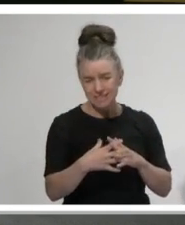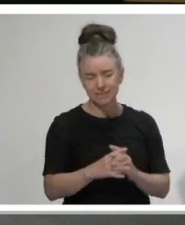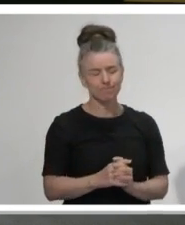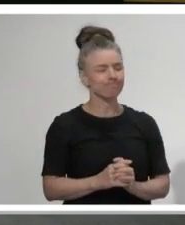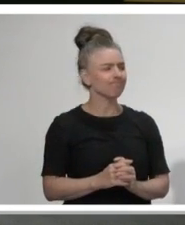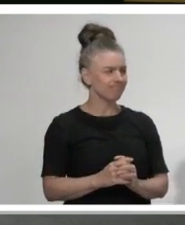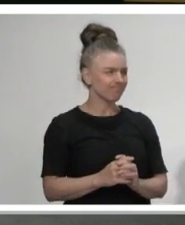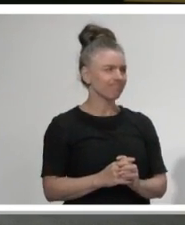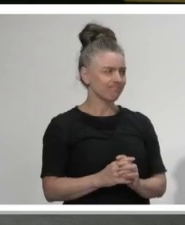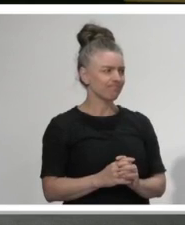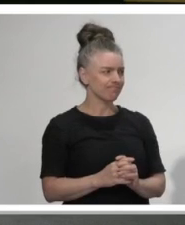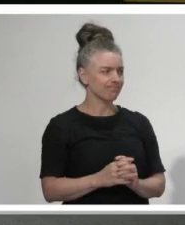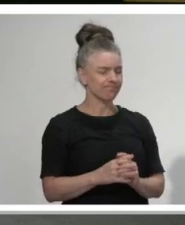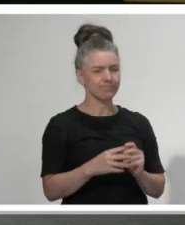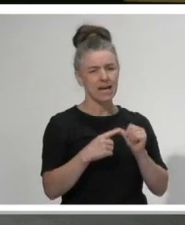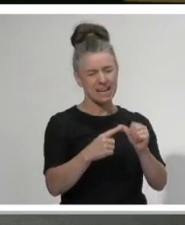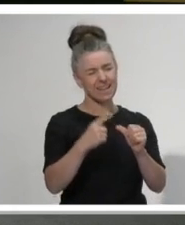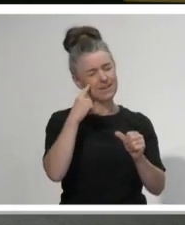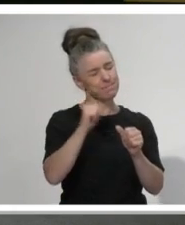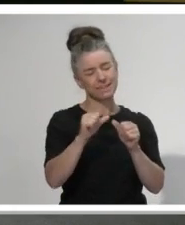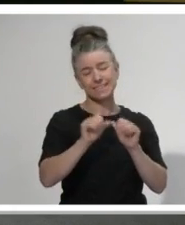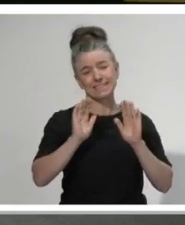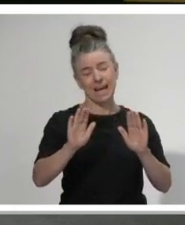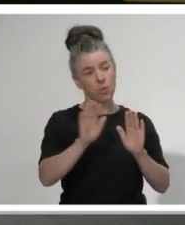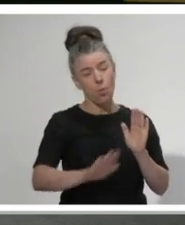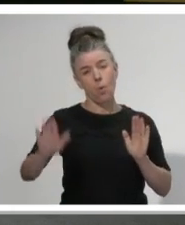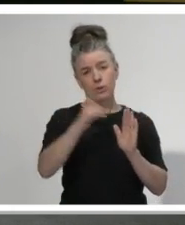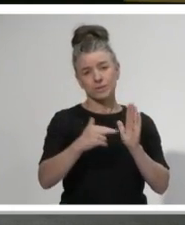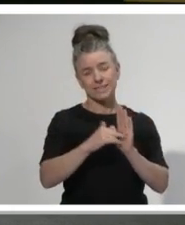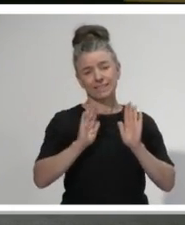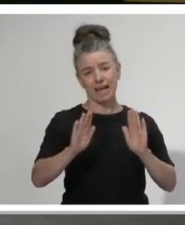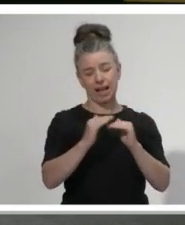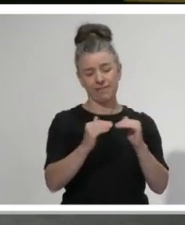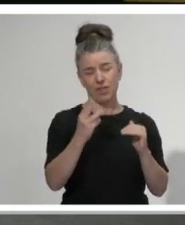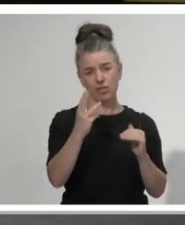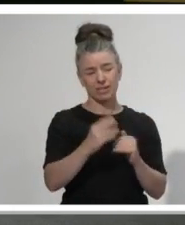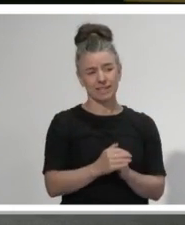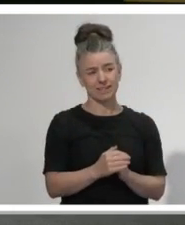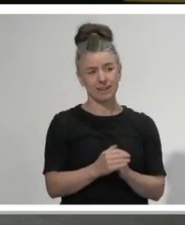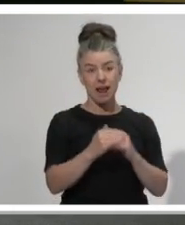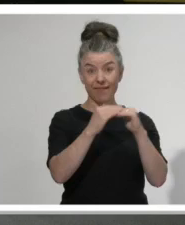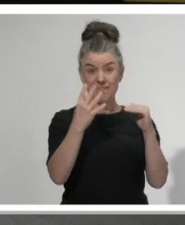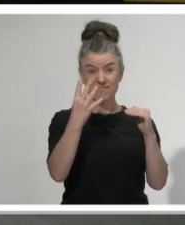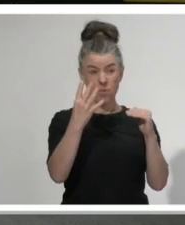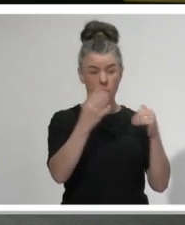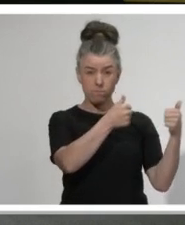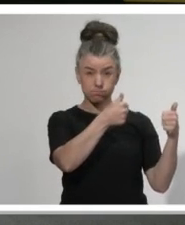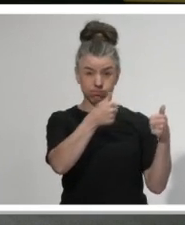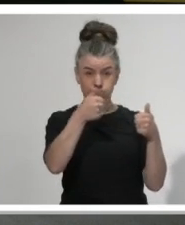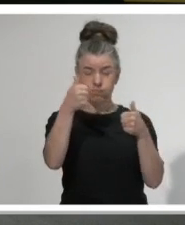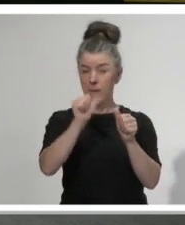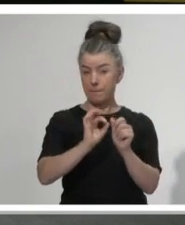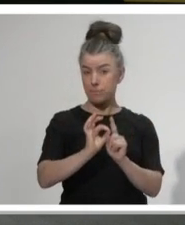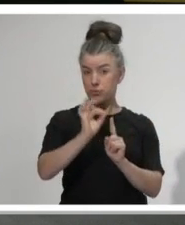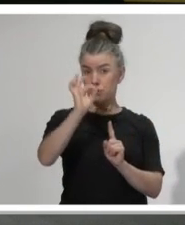continue to stay the course on level 3. New Zealanders know the great gains we made in level 4, and we need to lock